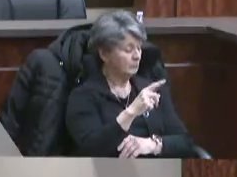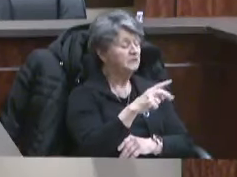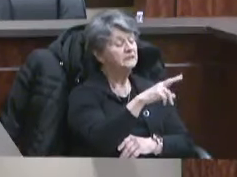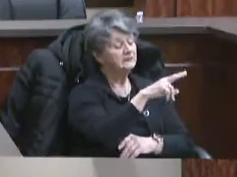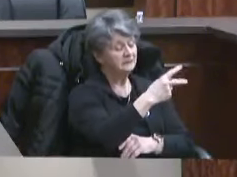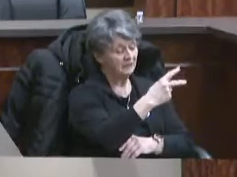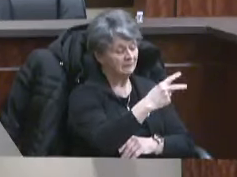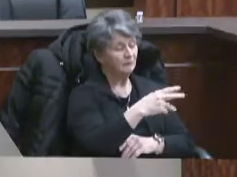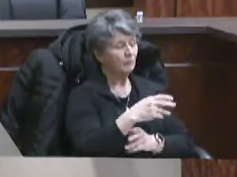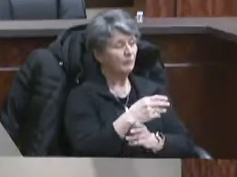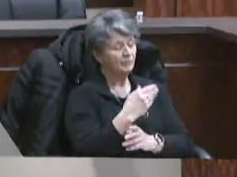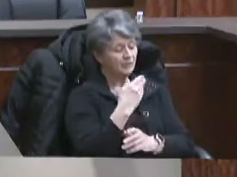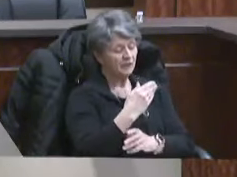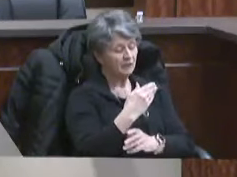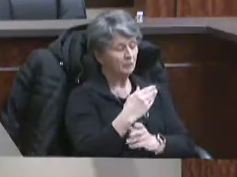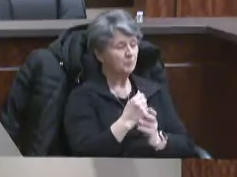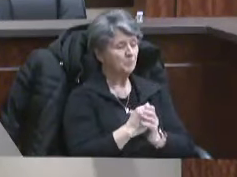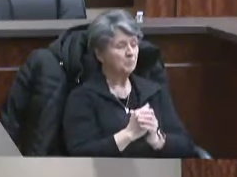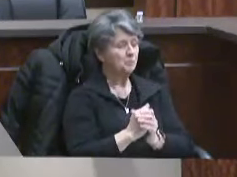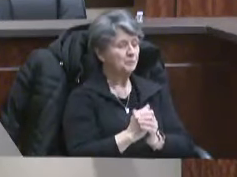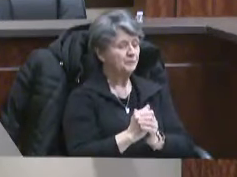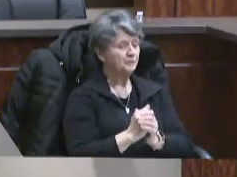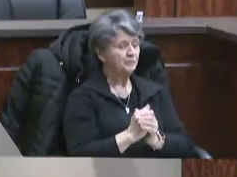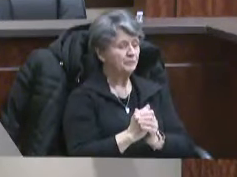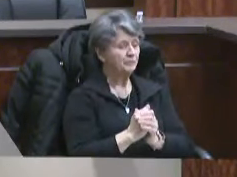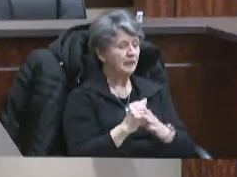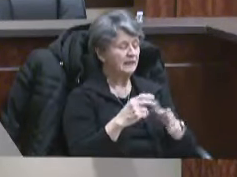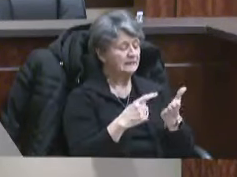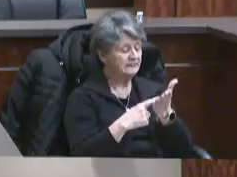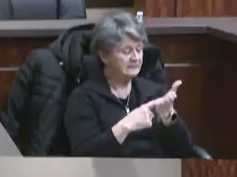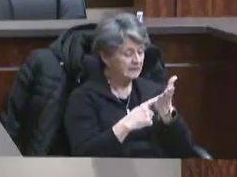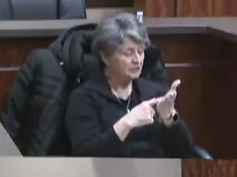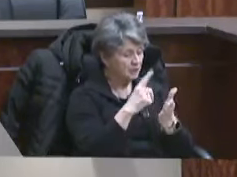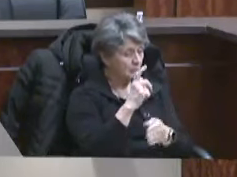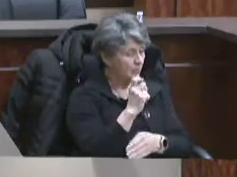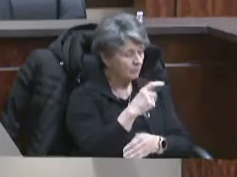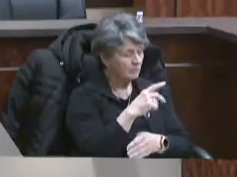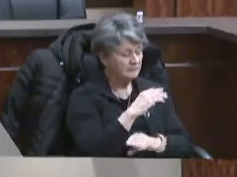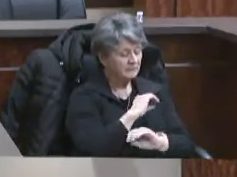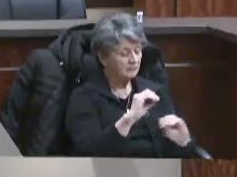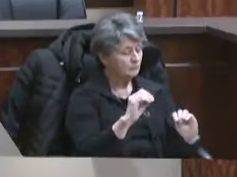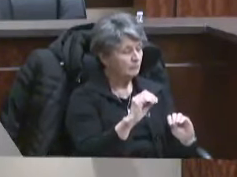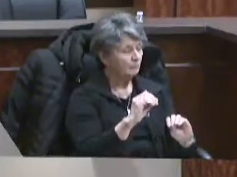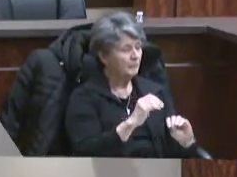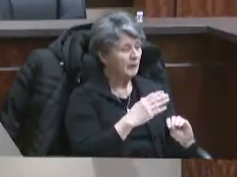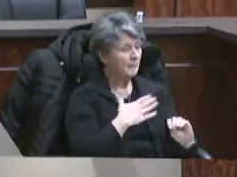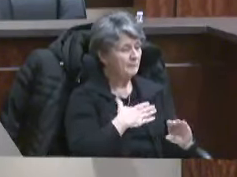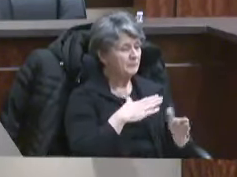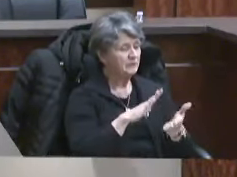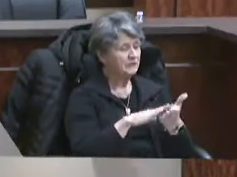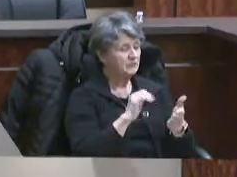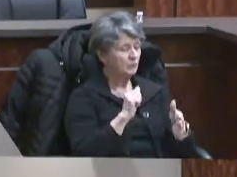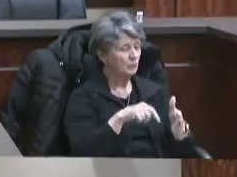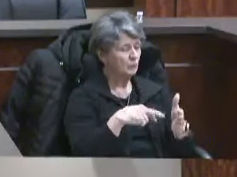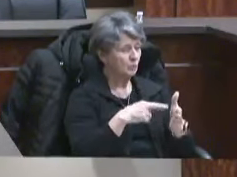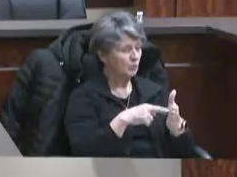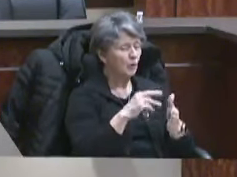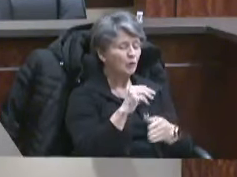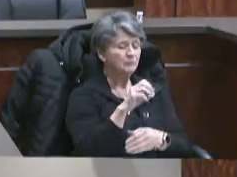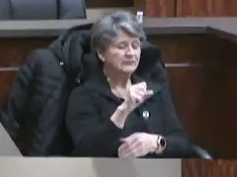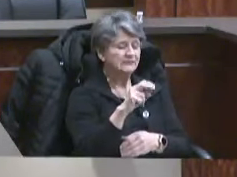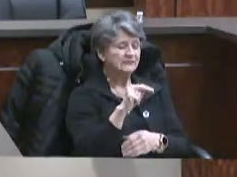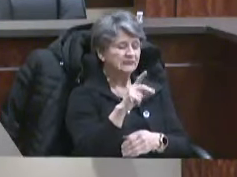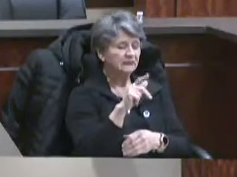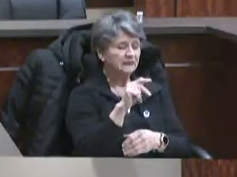second. Thank you, Councilman DeWalt. Any discussion? Hearing none. Ms. Rao, please call the roll. Ms.